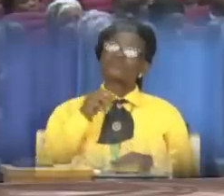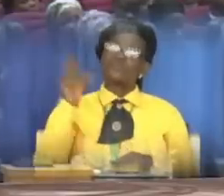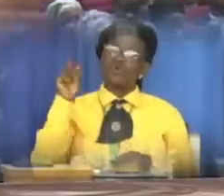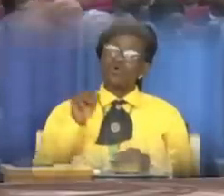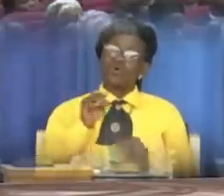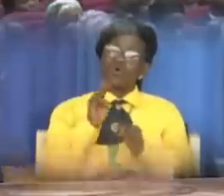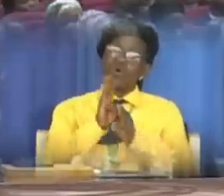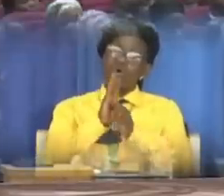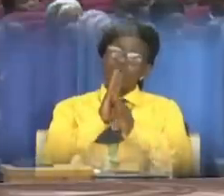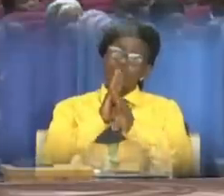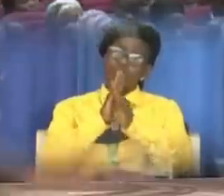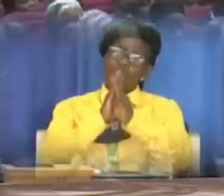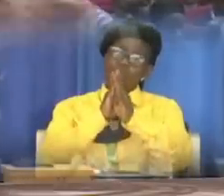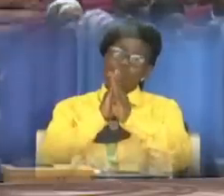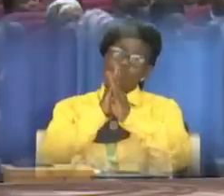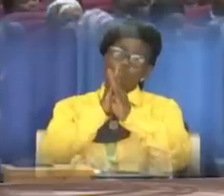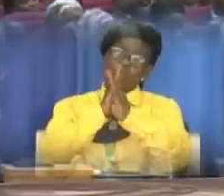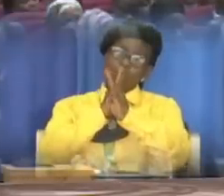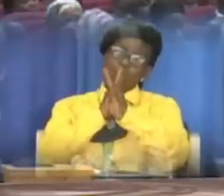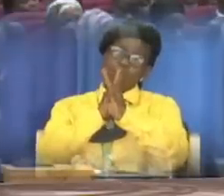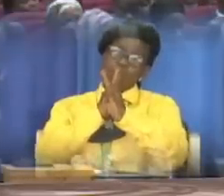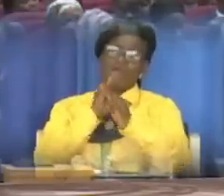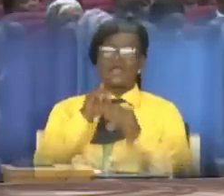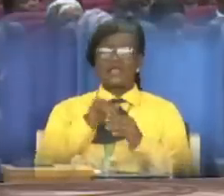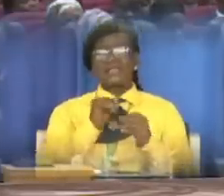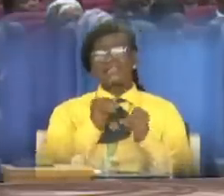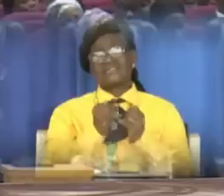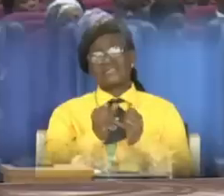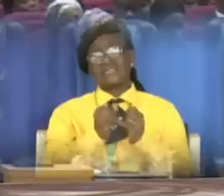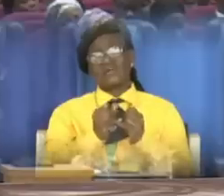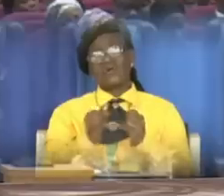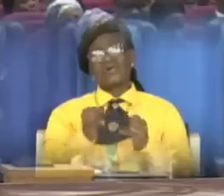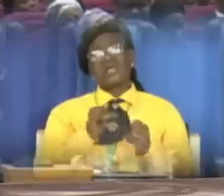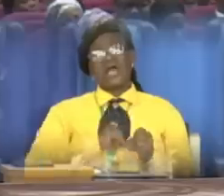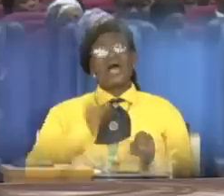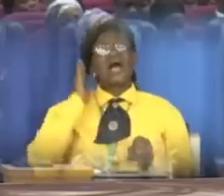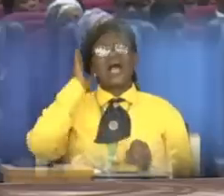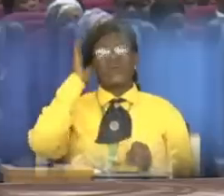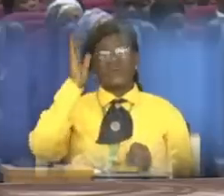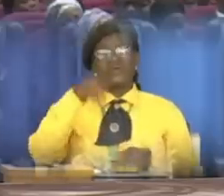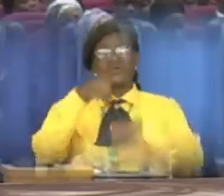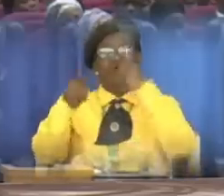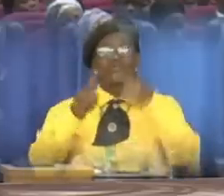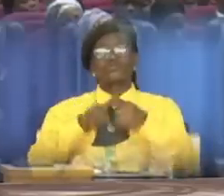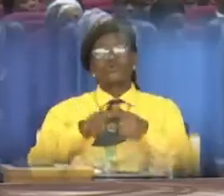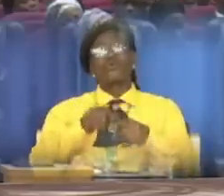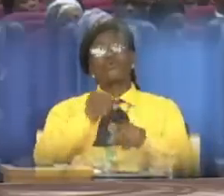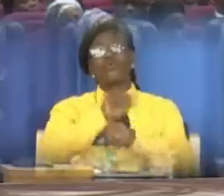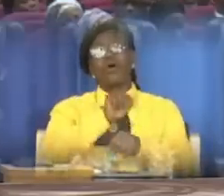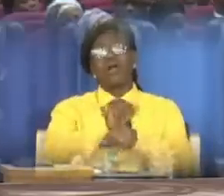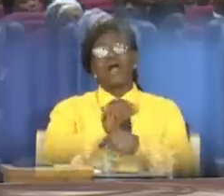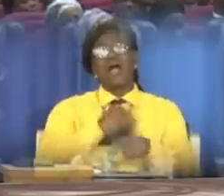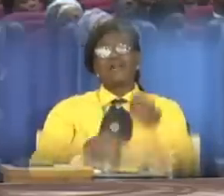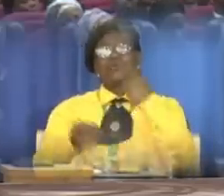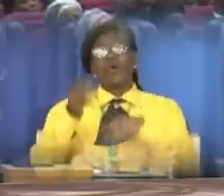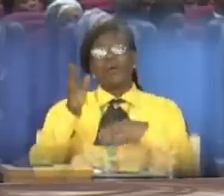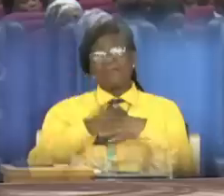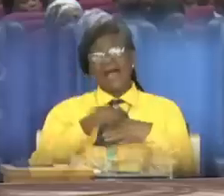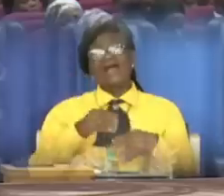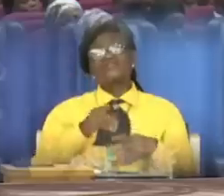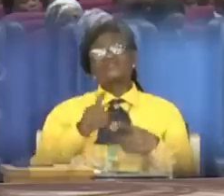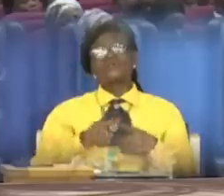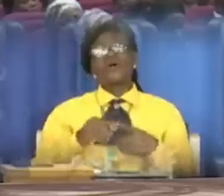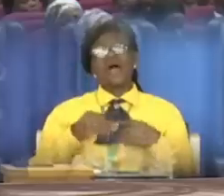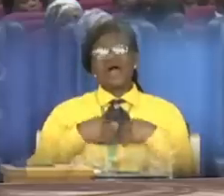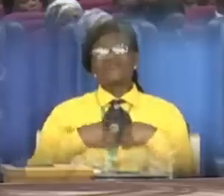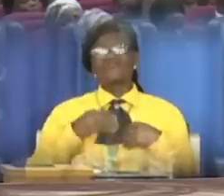I will come from the university, come to the house to take lunch. I dare not do that when I was in the University of